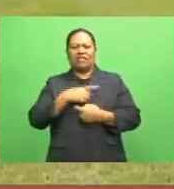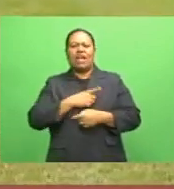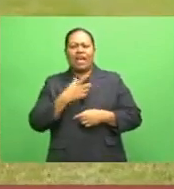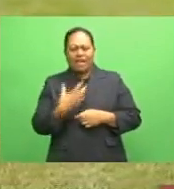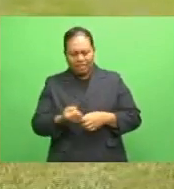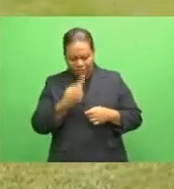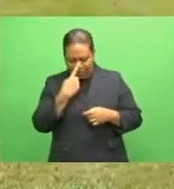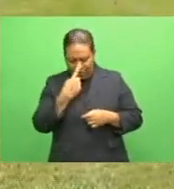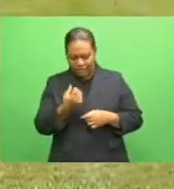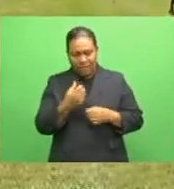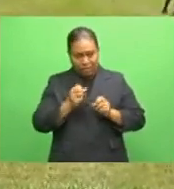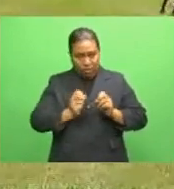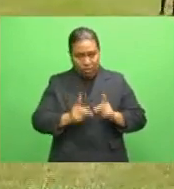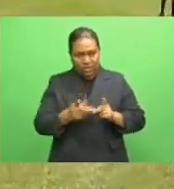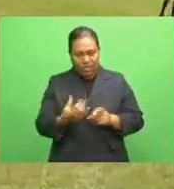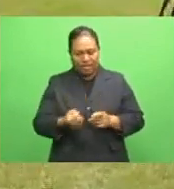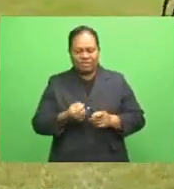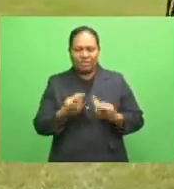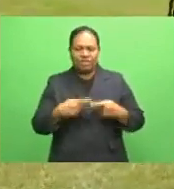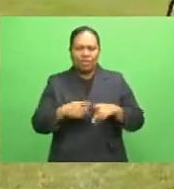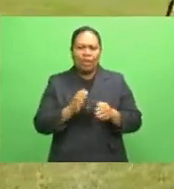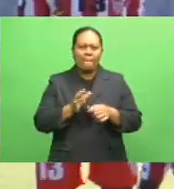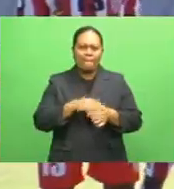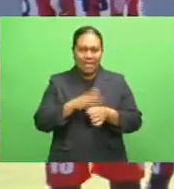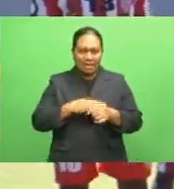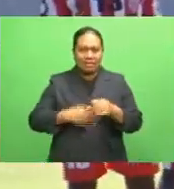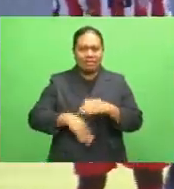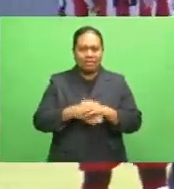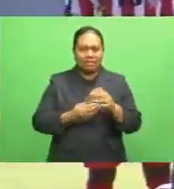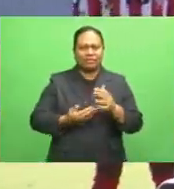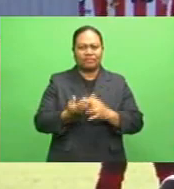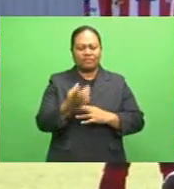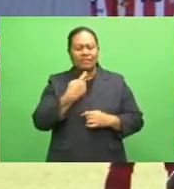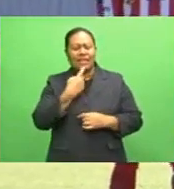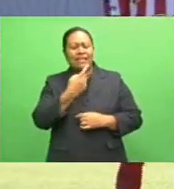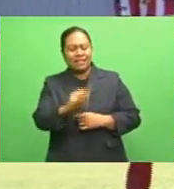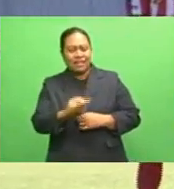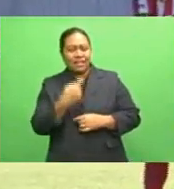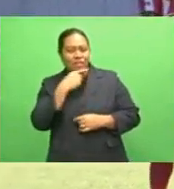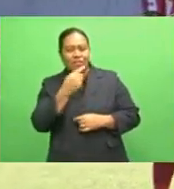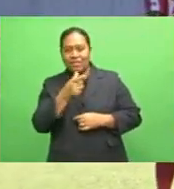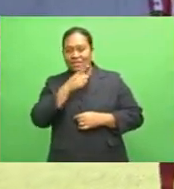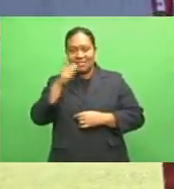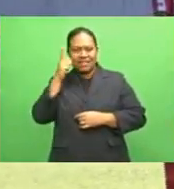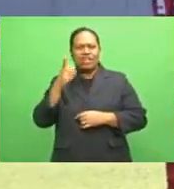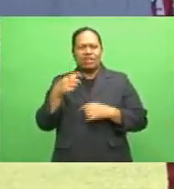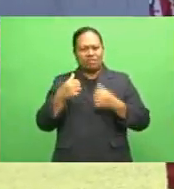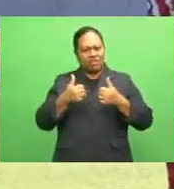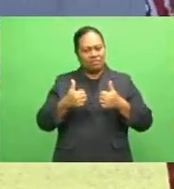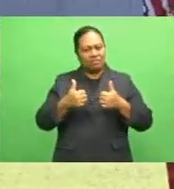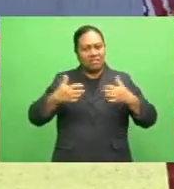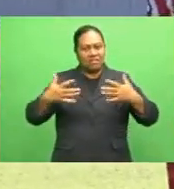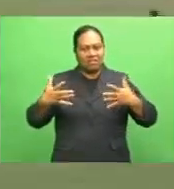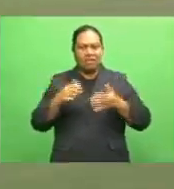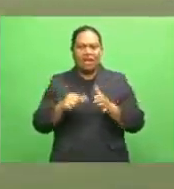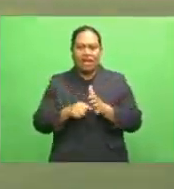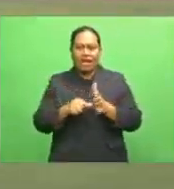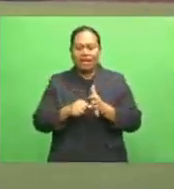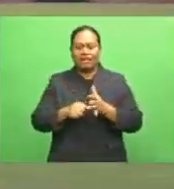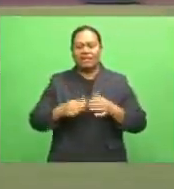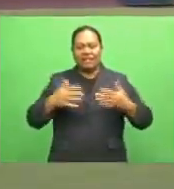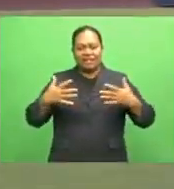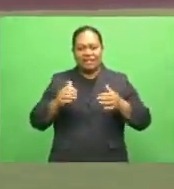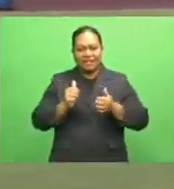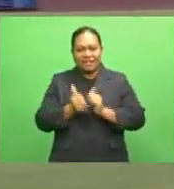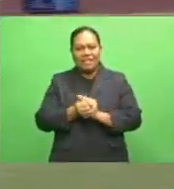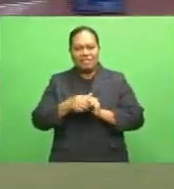We are too casual. I've been telling the boys from yesterday that it will be a very tough game. And after going one up, I think so, we took the